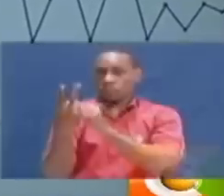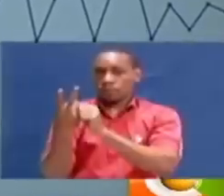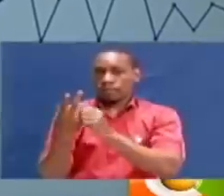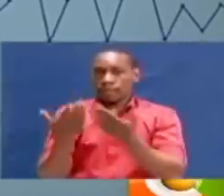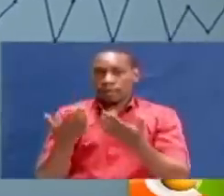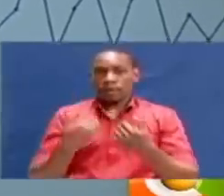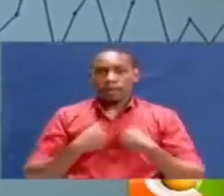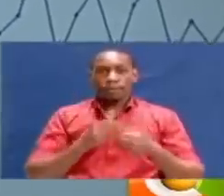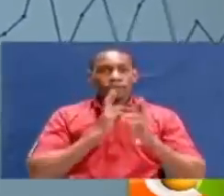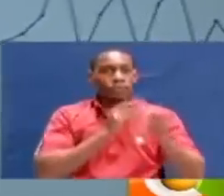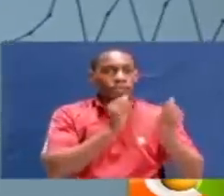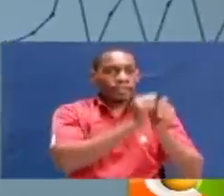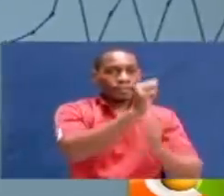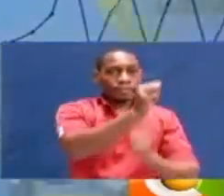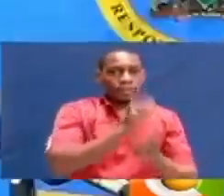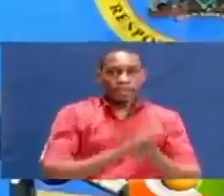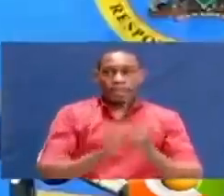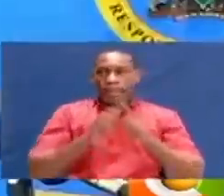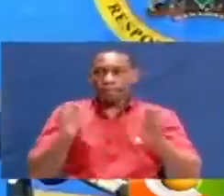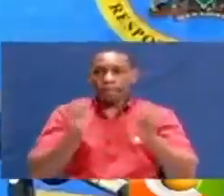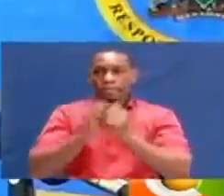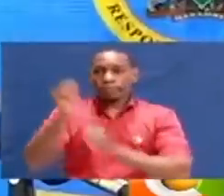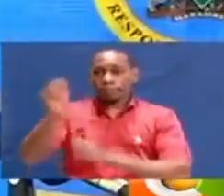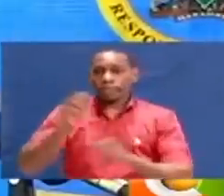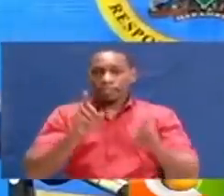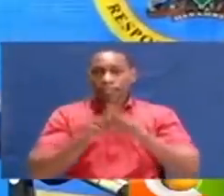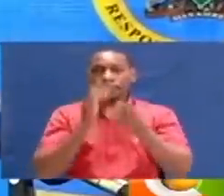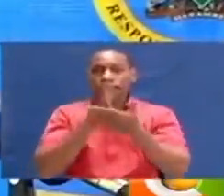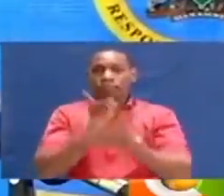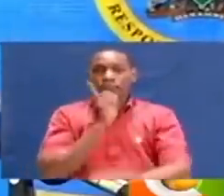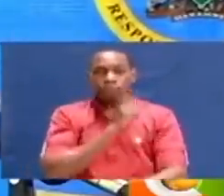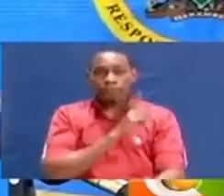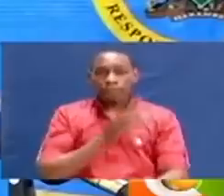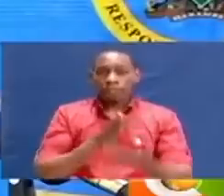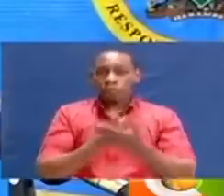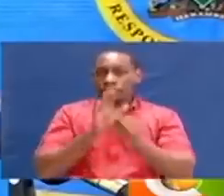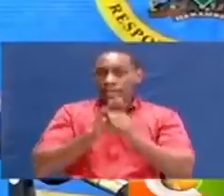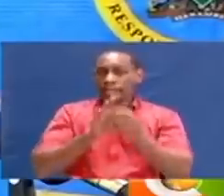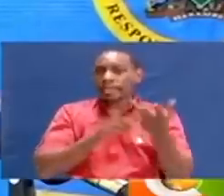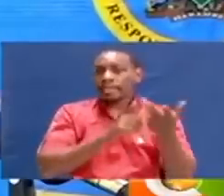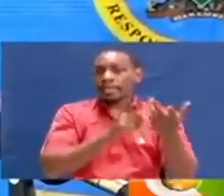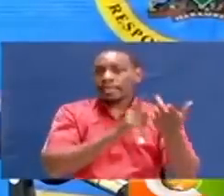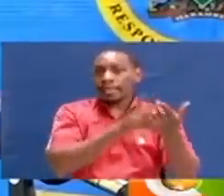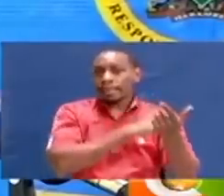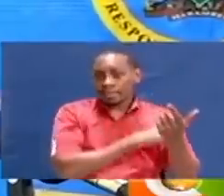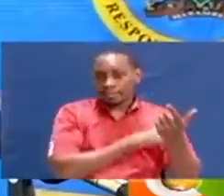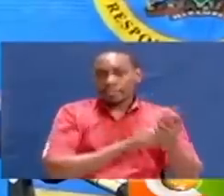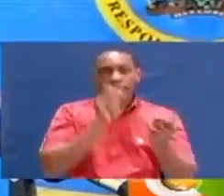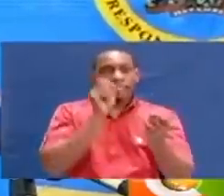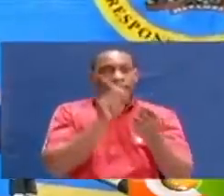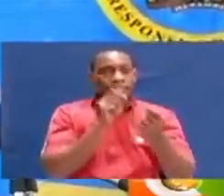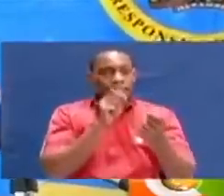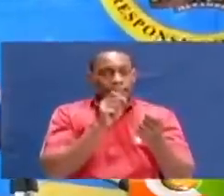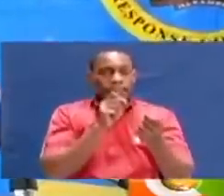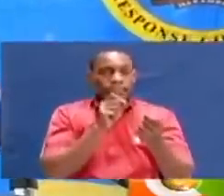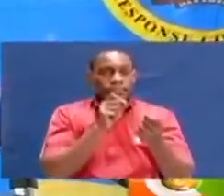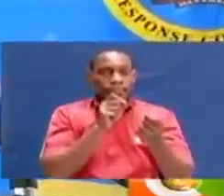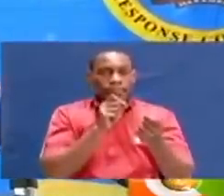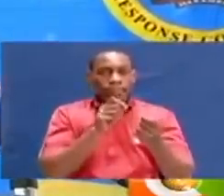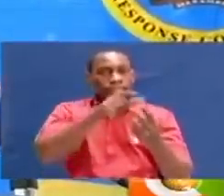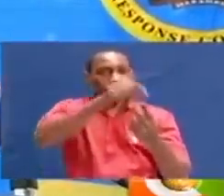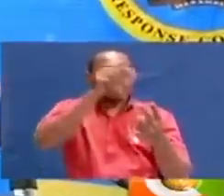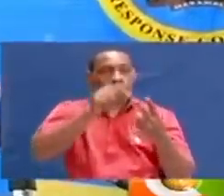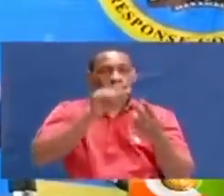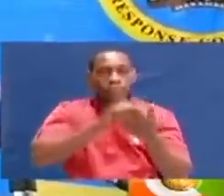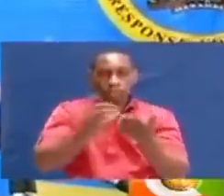gone up to 15. But the 15 is also justified by the higher number of testing of the samples that we